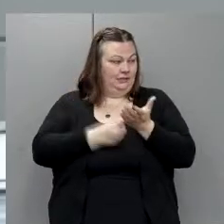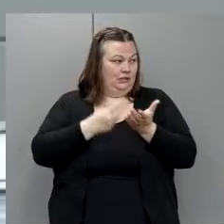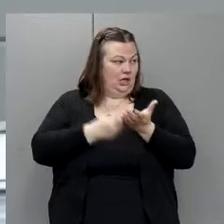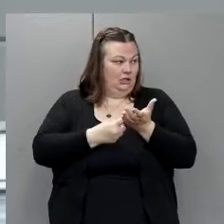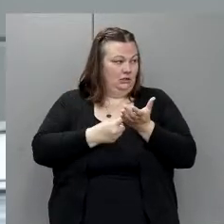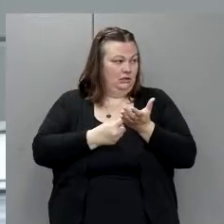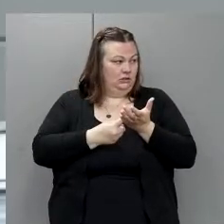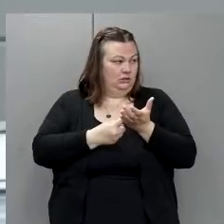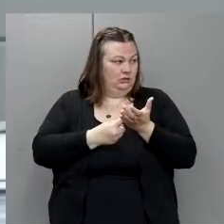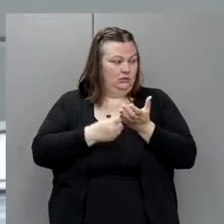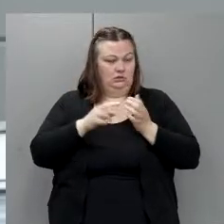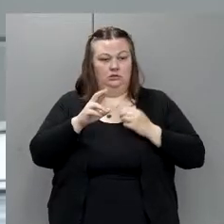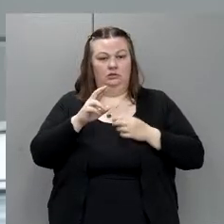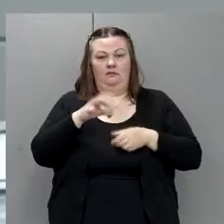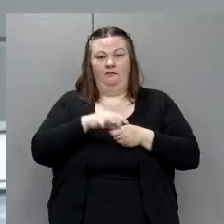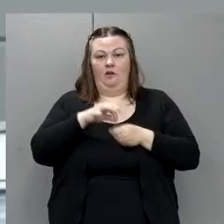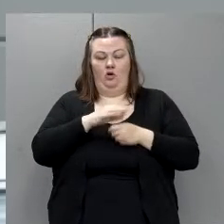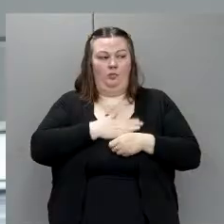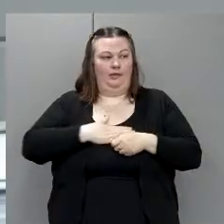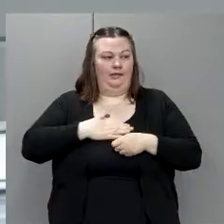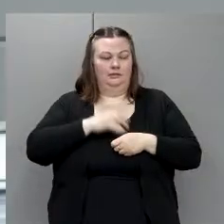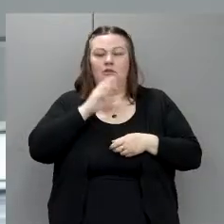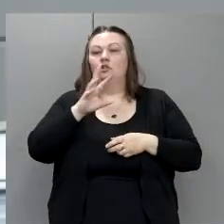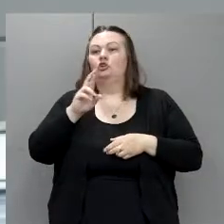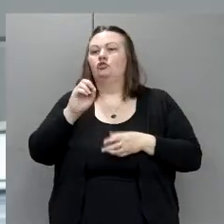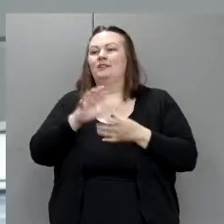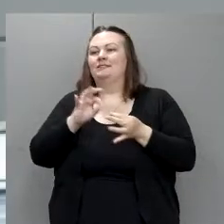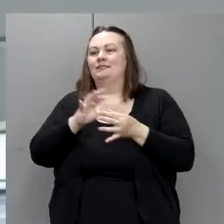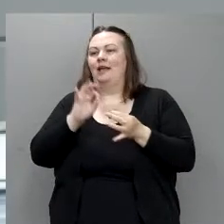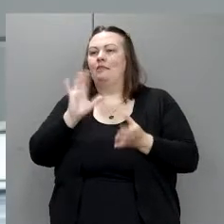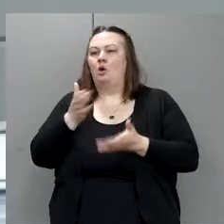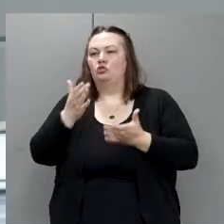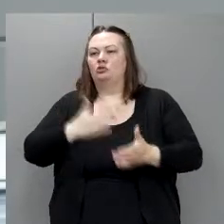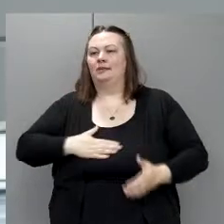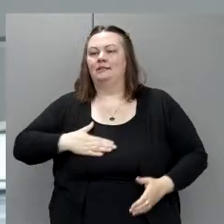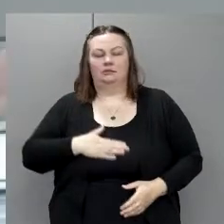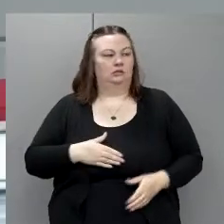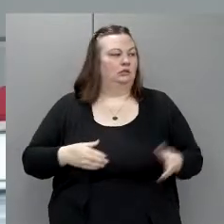discussed. Roll call vote, please. Restate the motion, please.